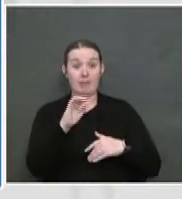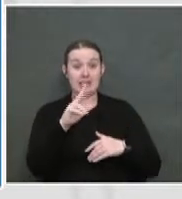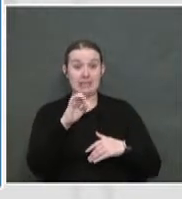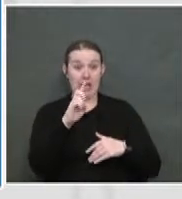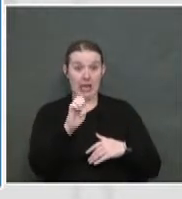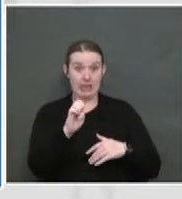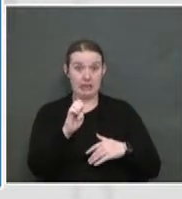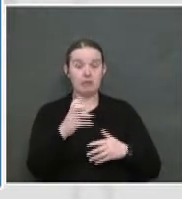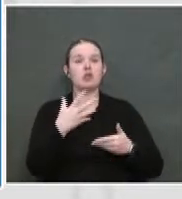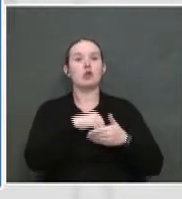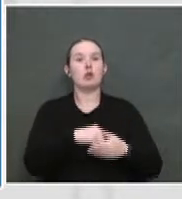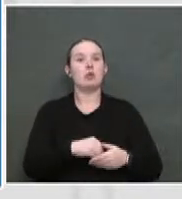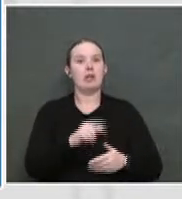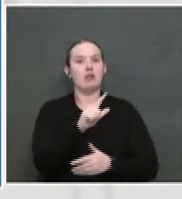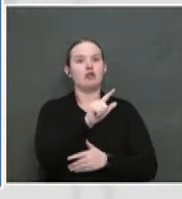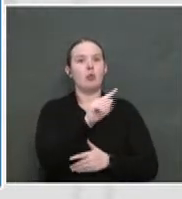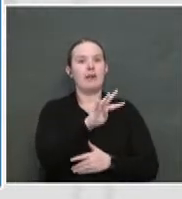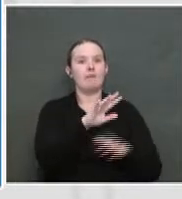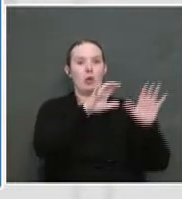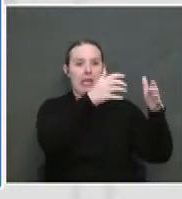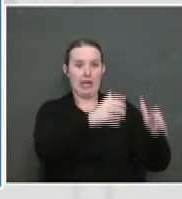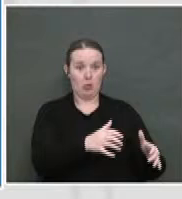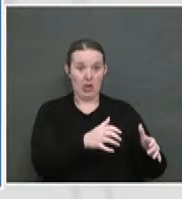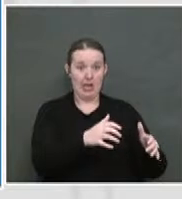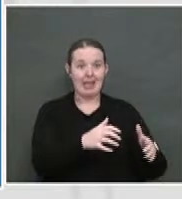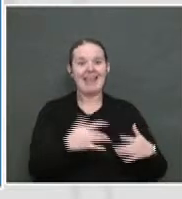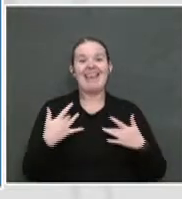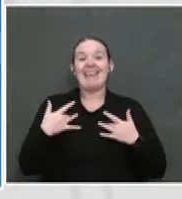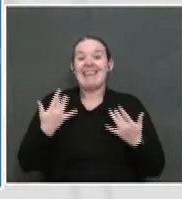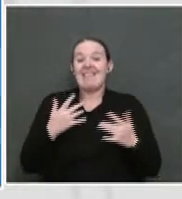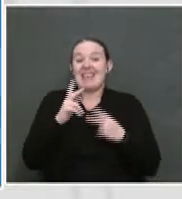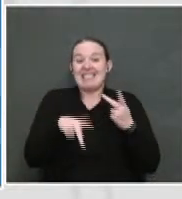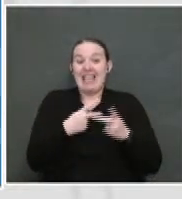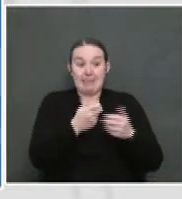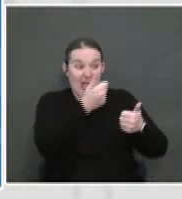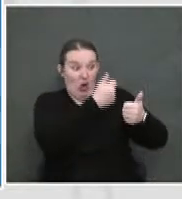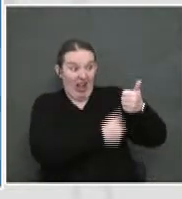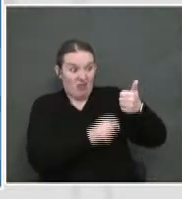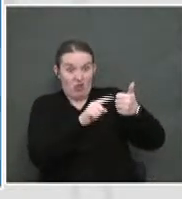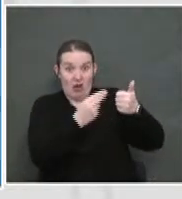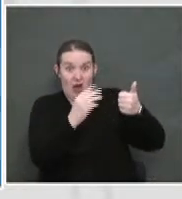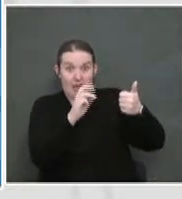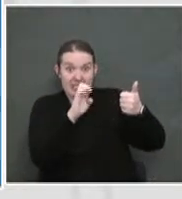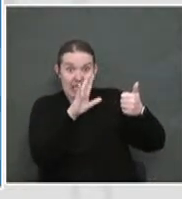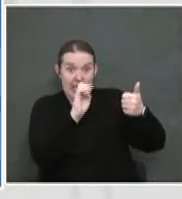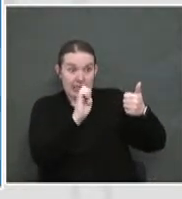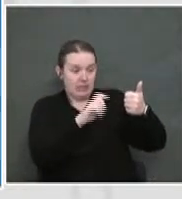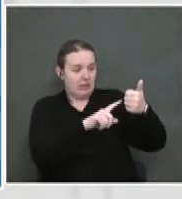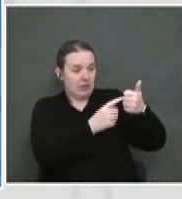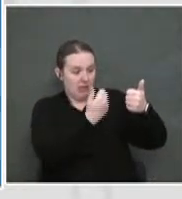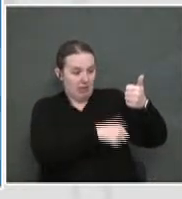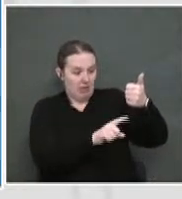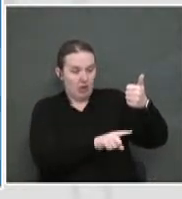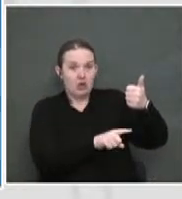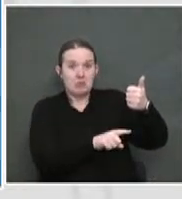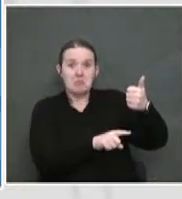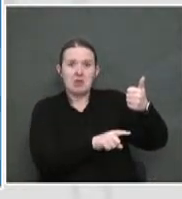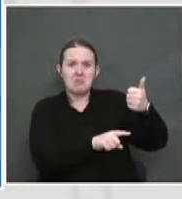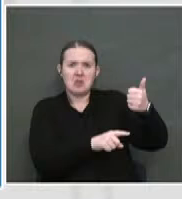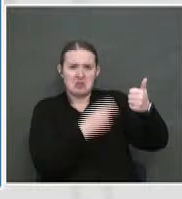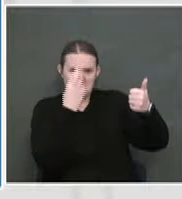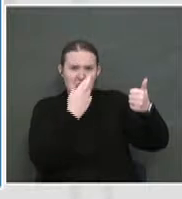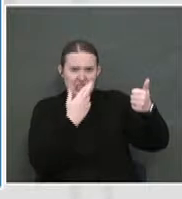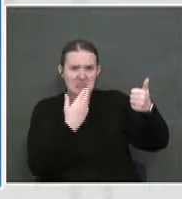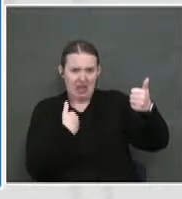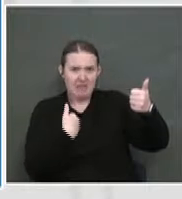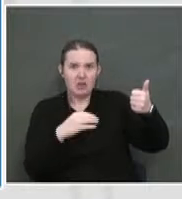categories. And the event types that would come under homicide would be justified,